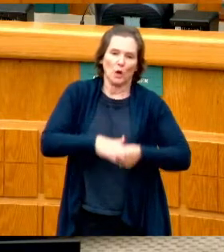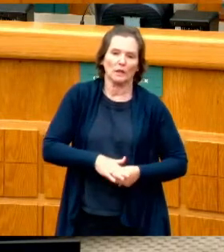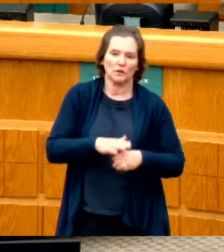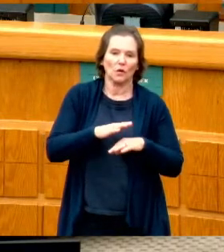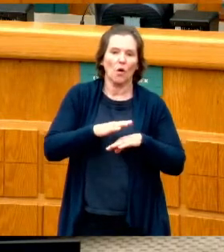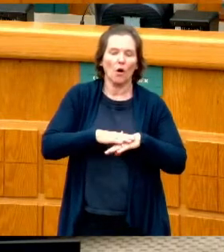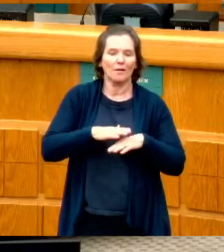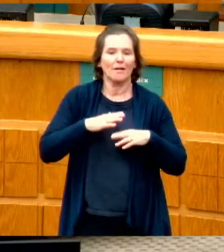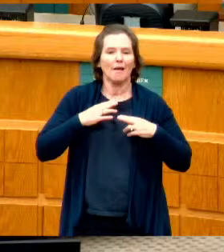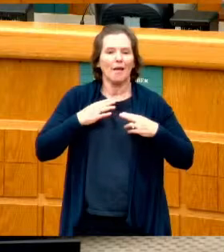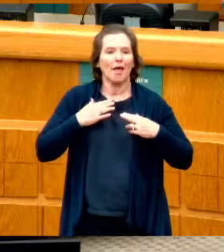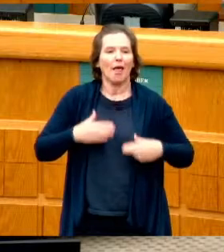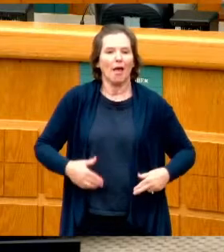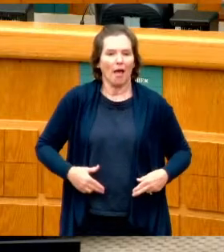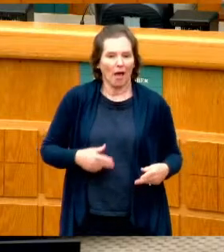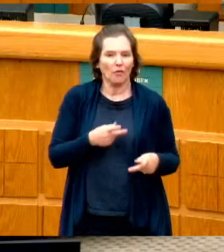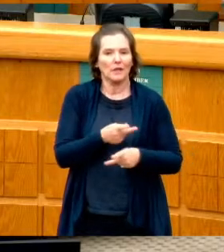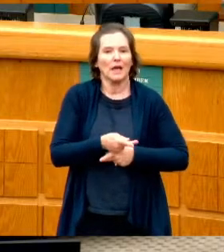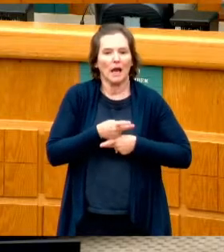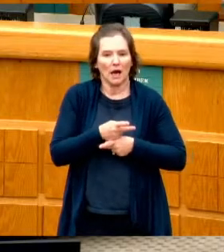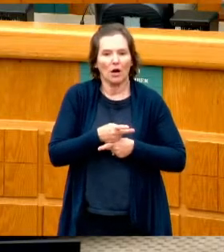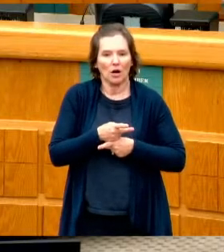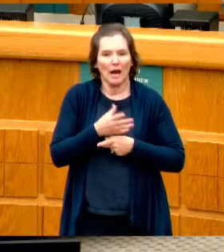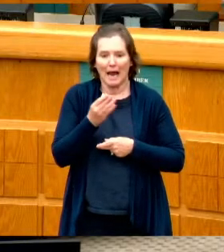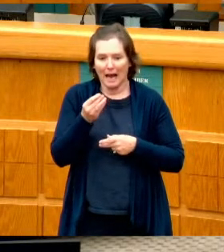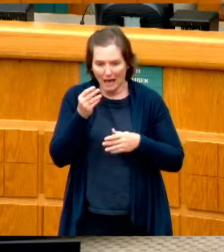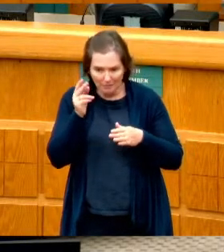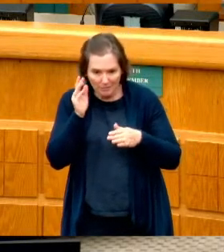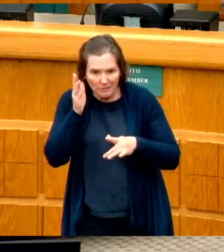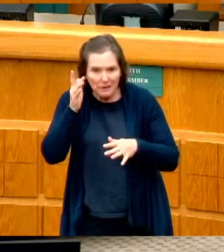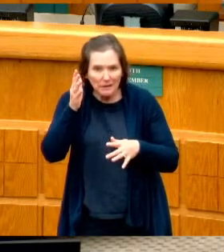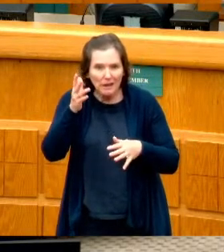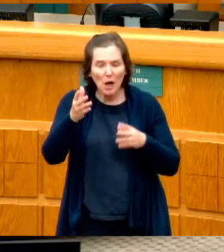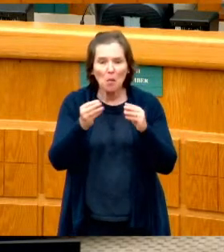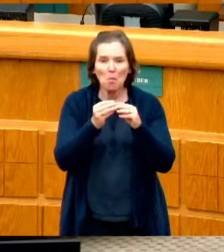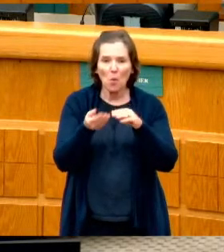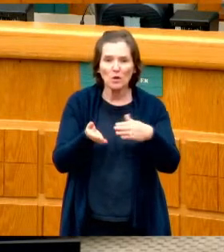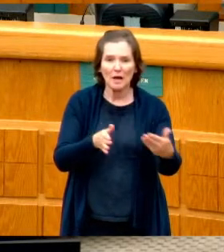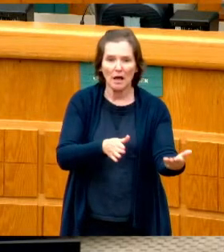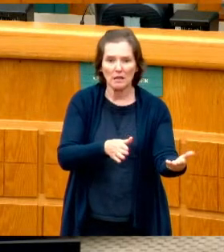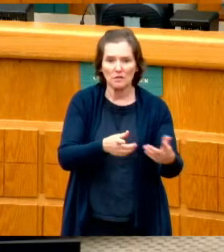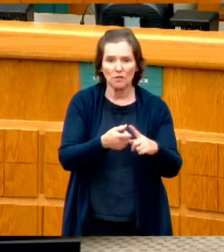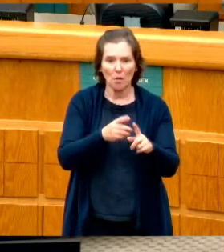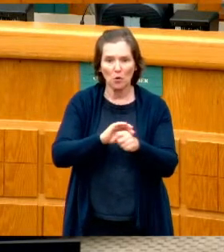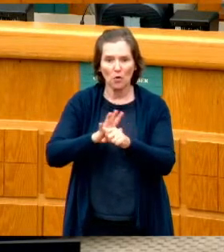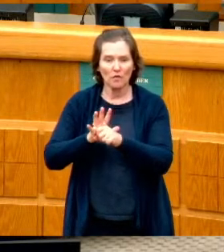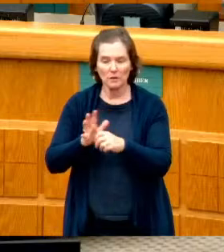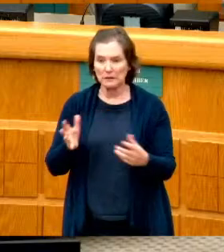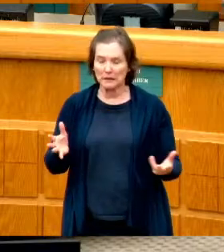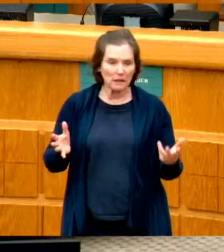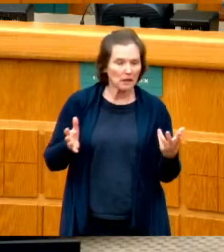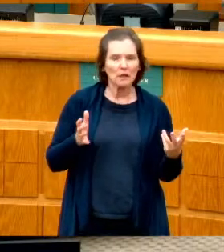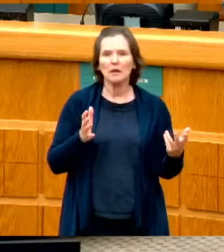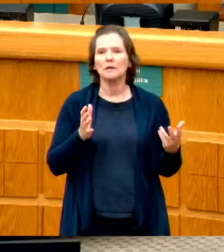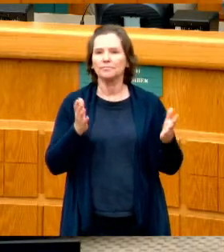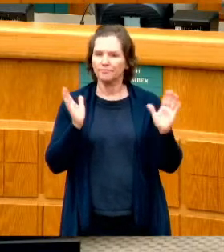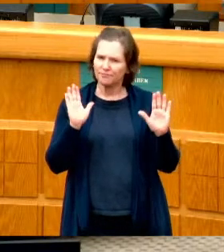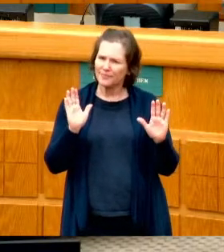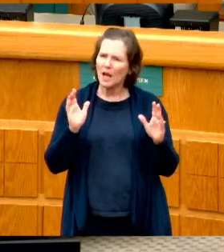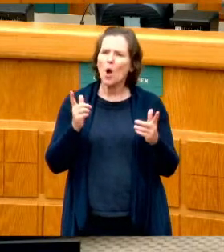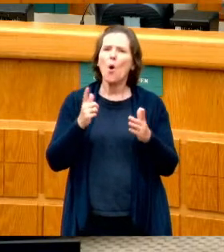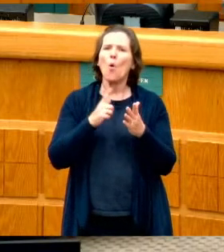and potentially more deaths. So what do we have to protect us from these